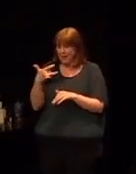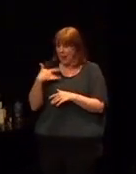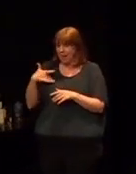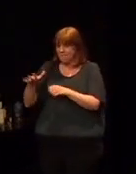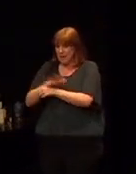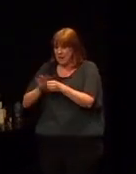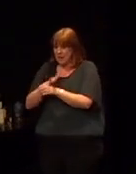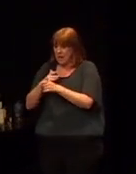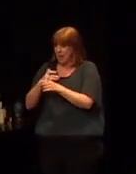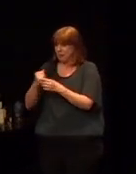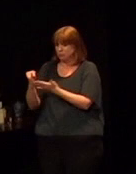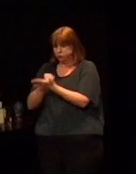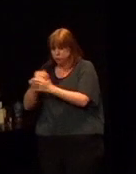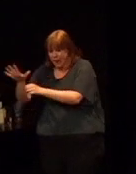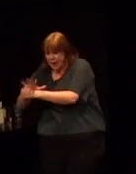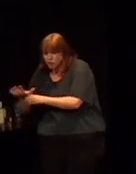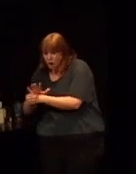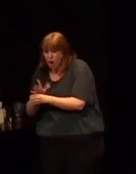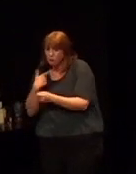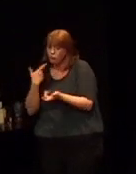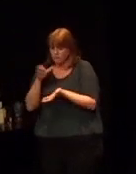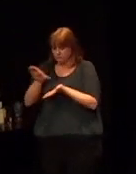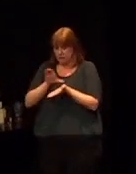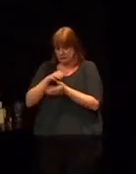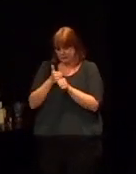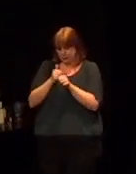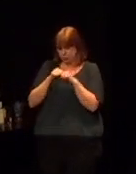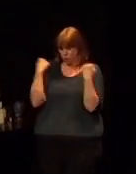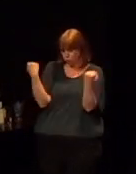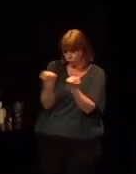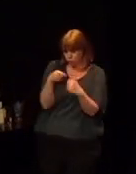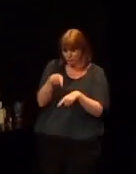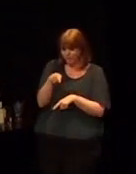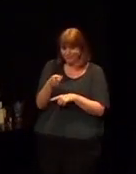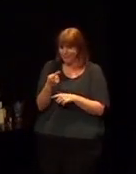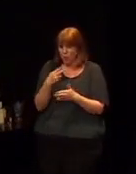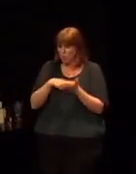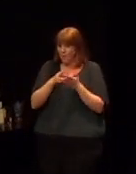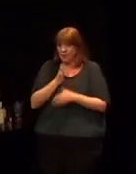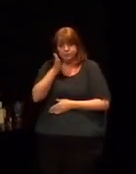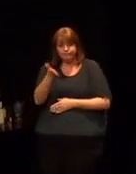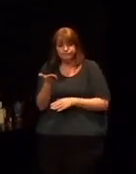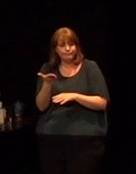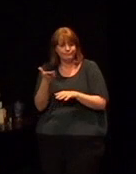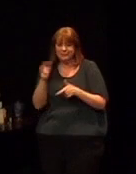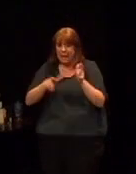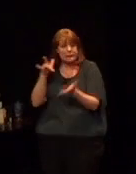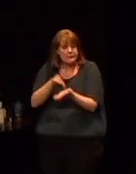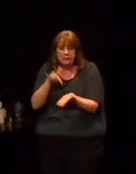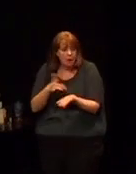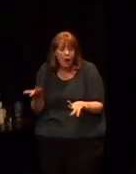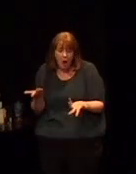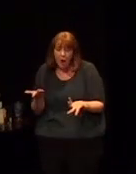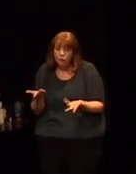are multiple deprivation. So really, I'm funded to work with groups who really don't usually access the Science Centre. So that